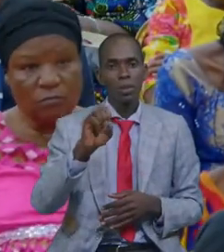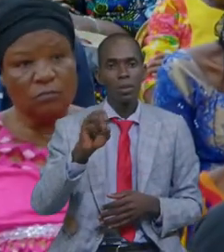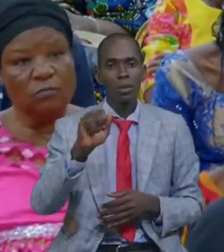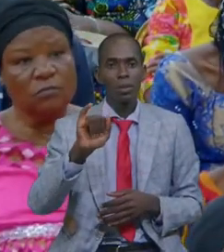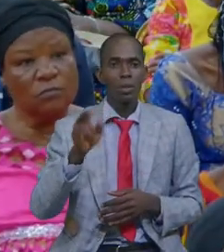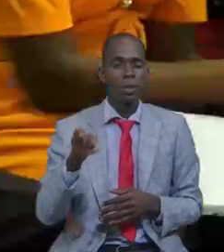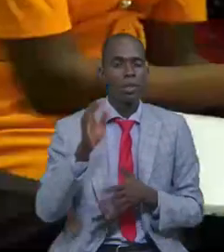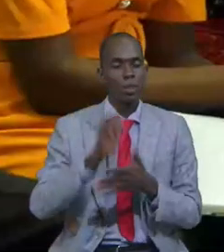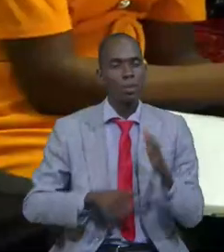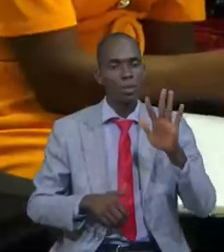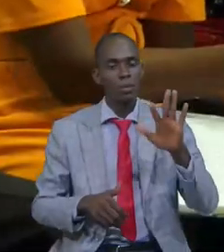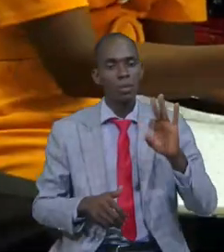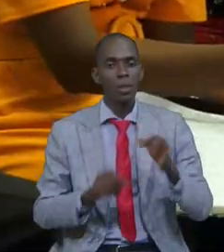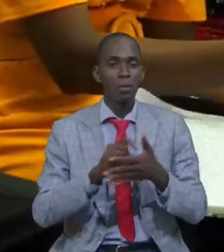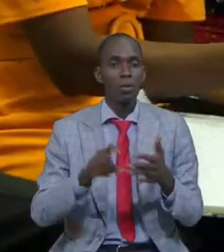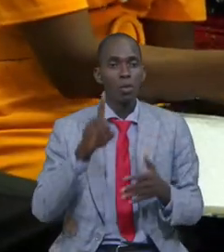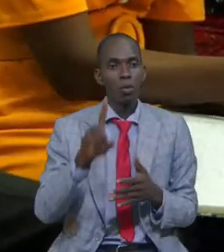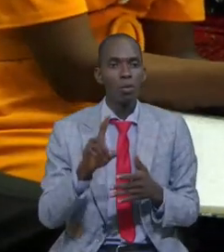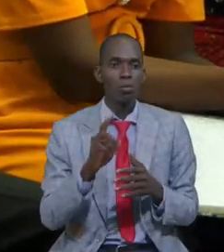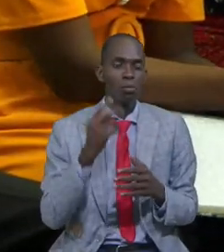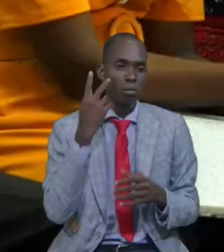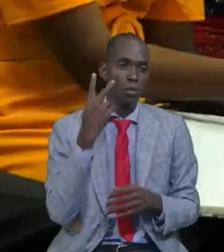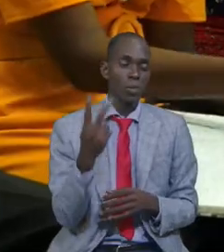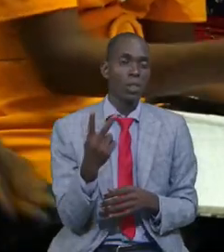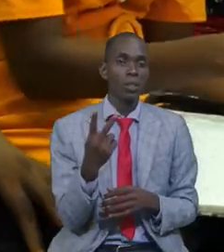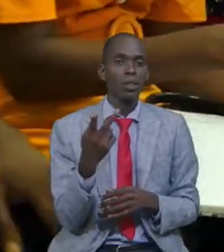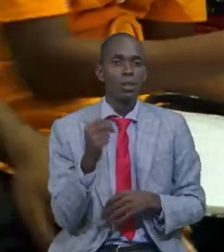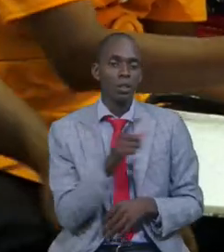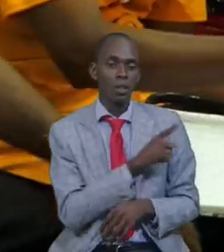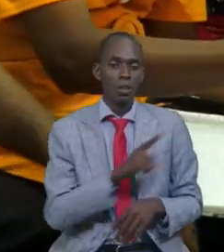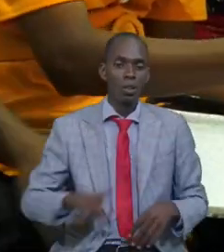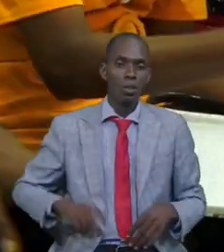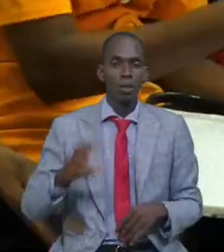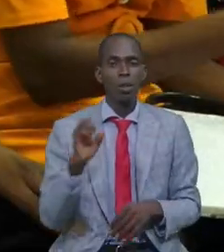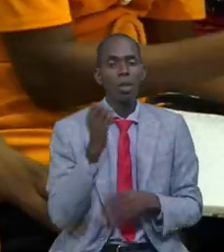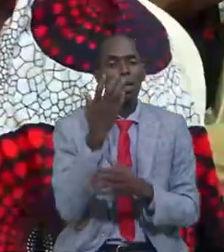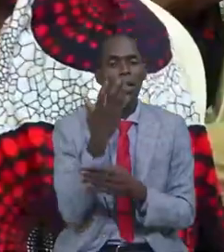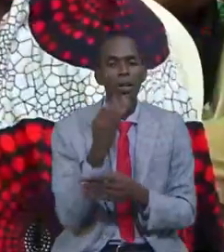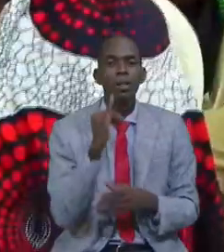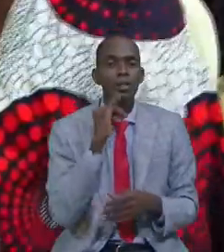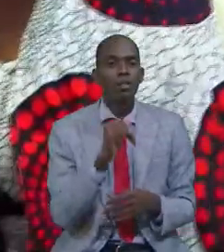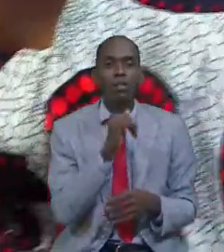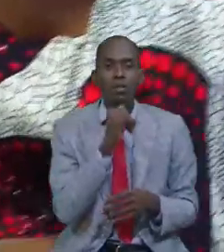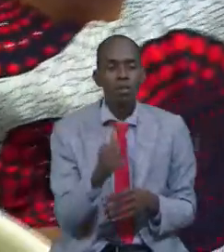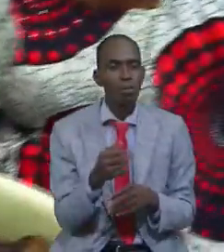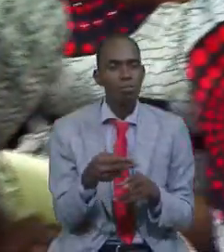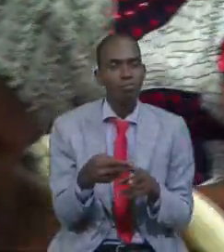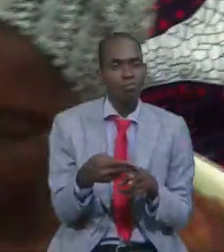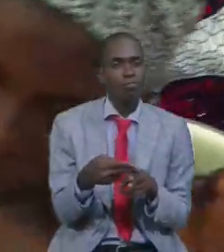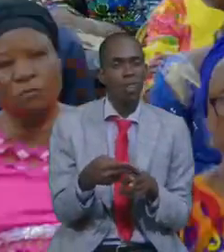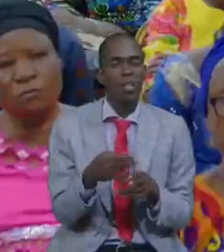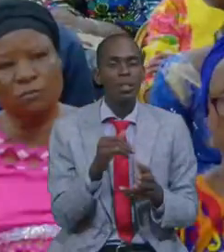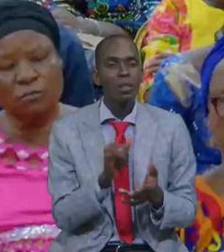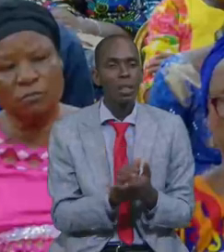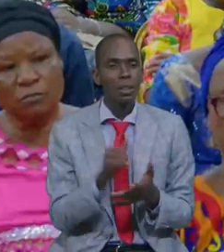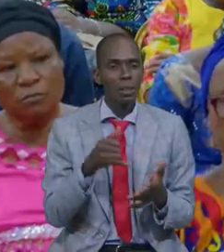chapter 59, verse 1. Behold, the Lord's hand is not shortened that